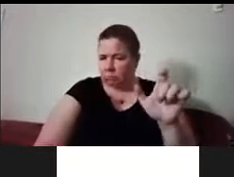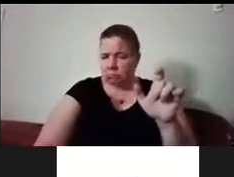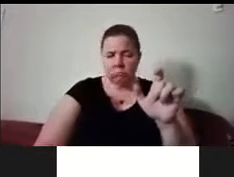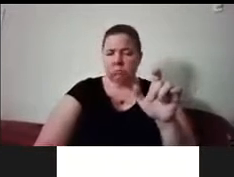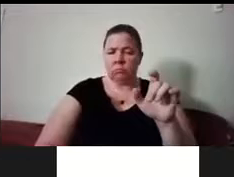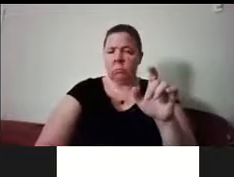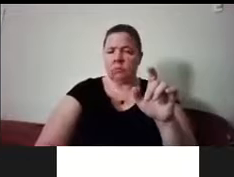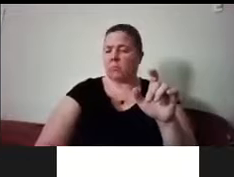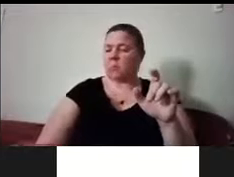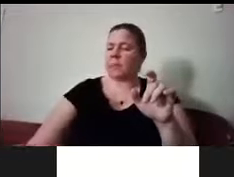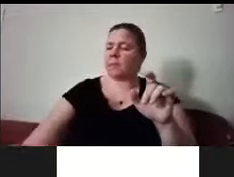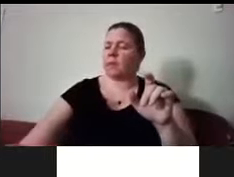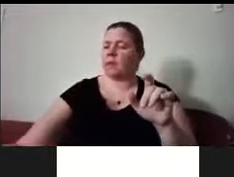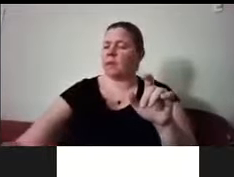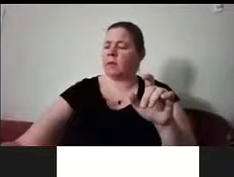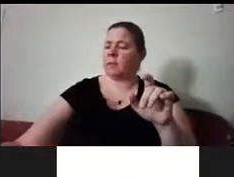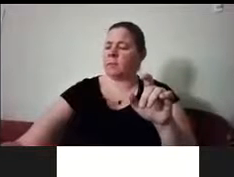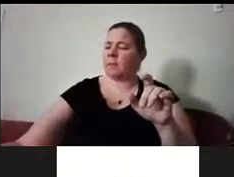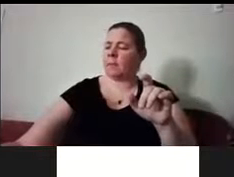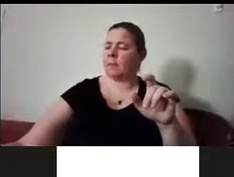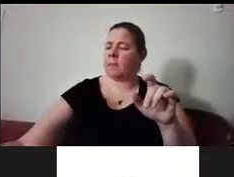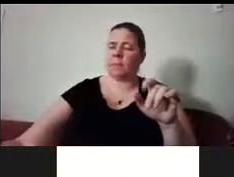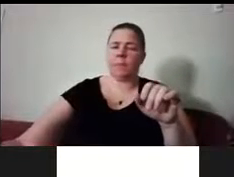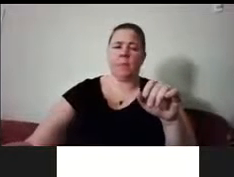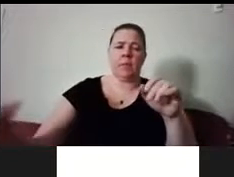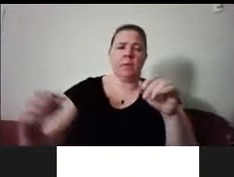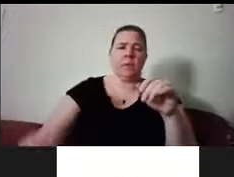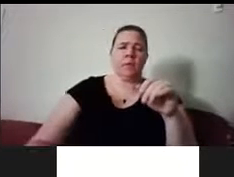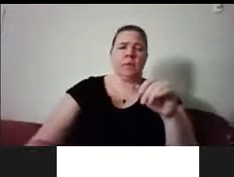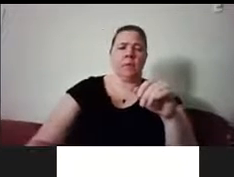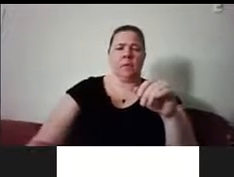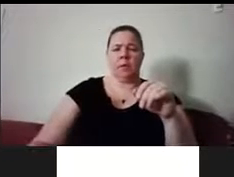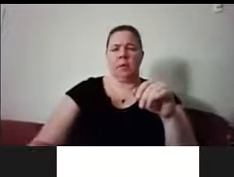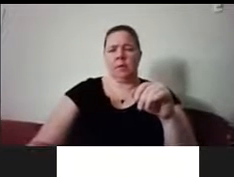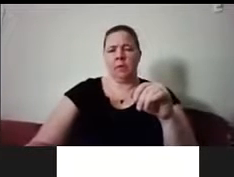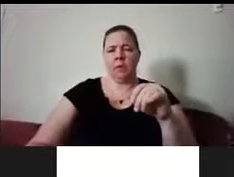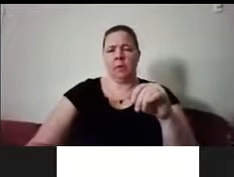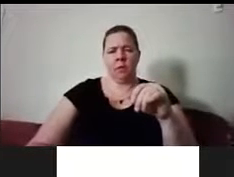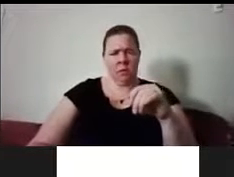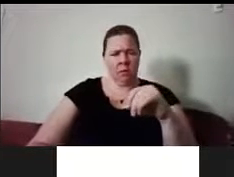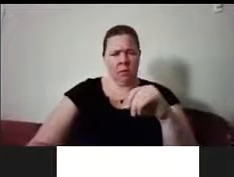And secondly, is there the opportunity to have a friend?